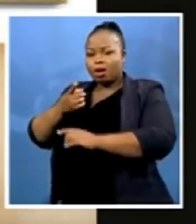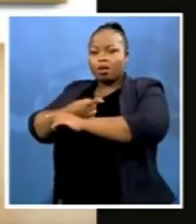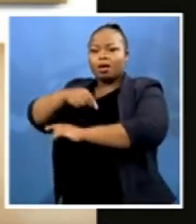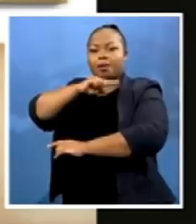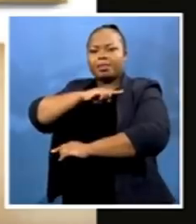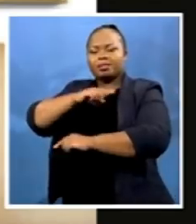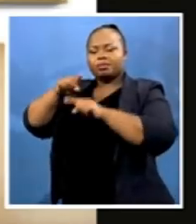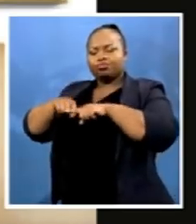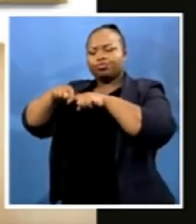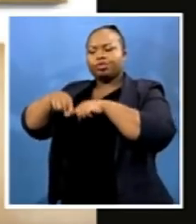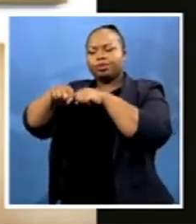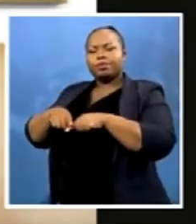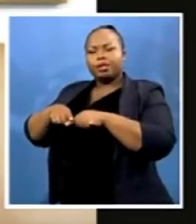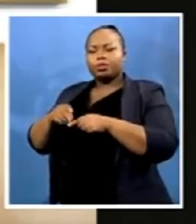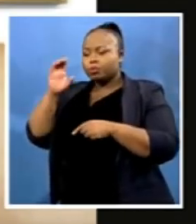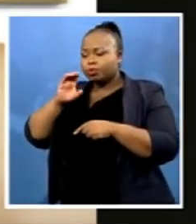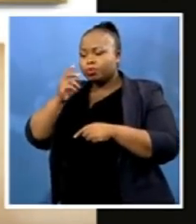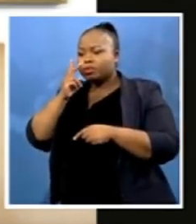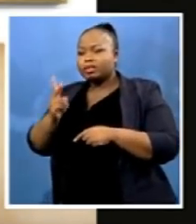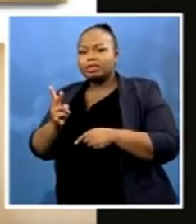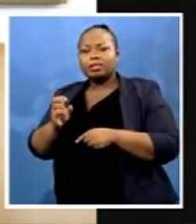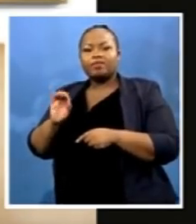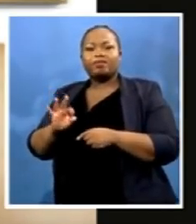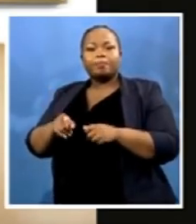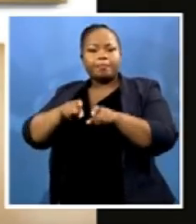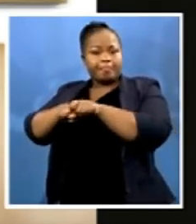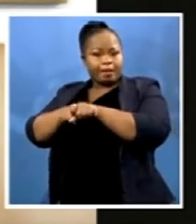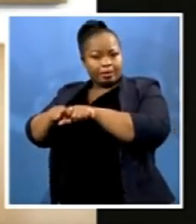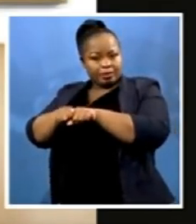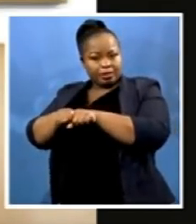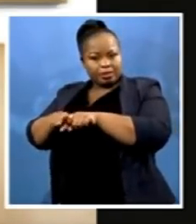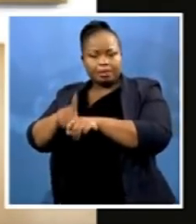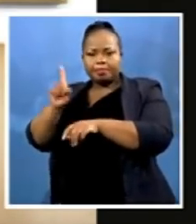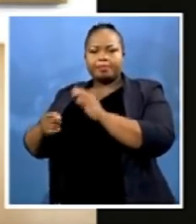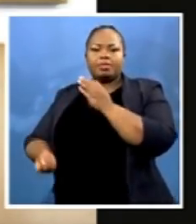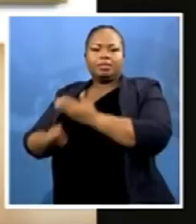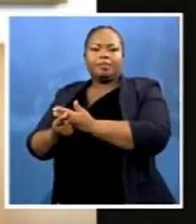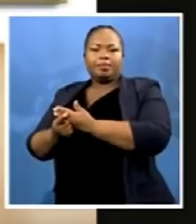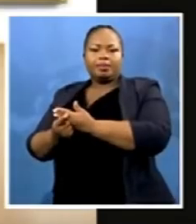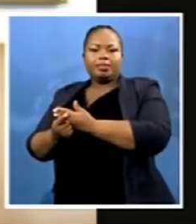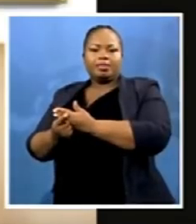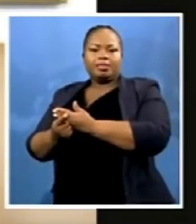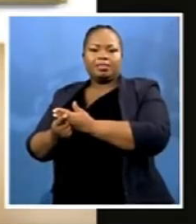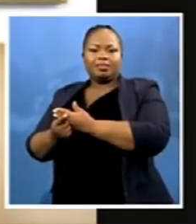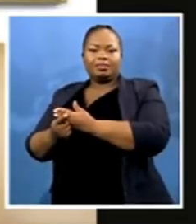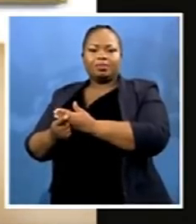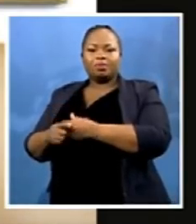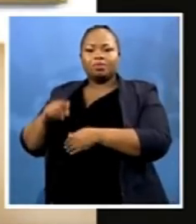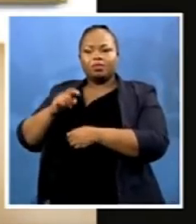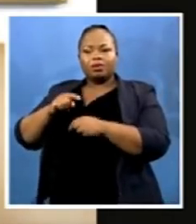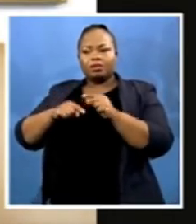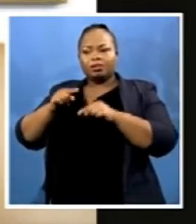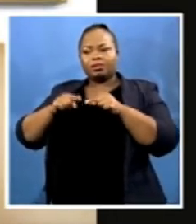testing, should also take place. And in these countries, WHO offices are working